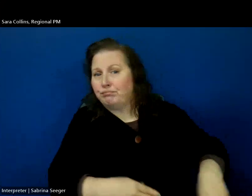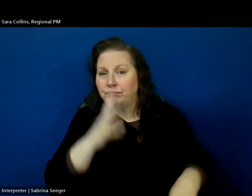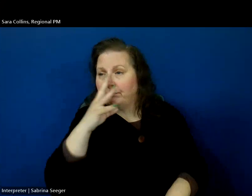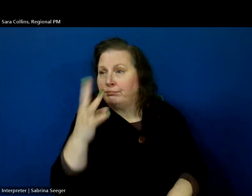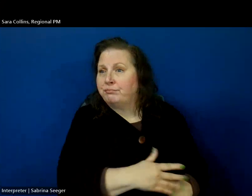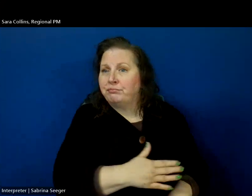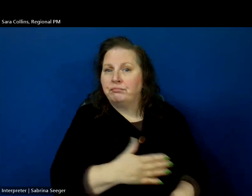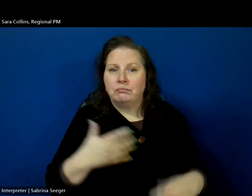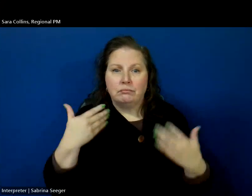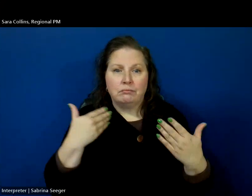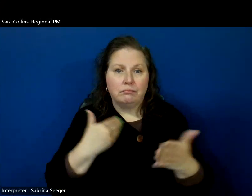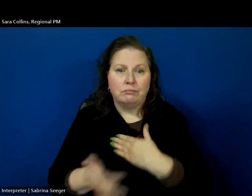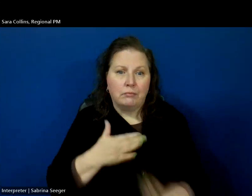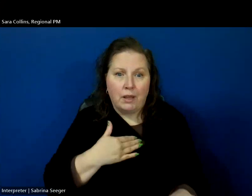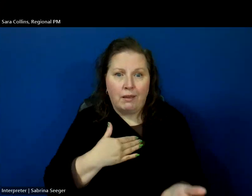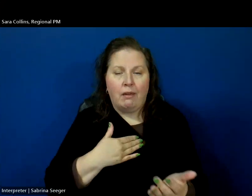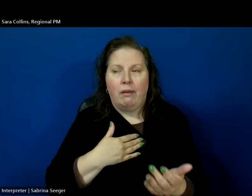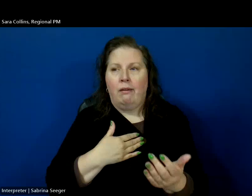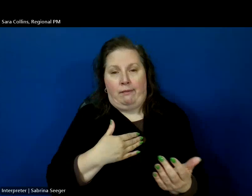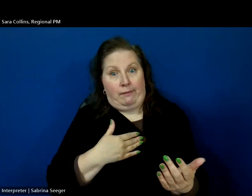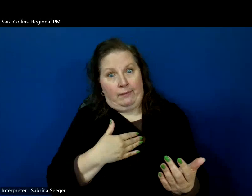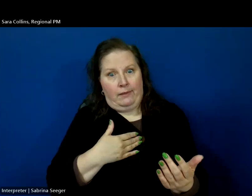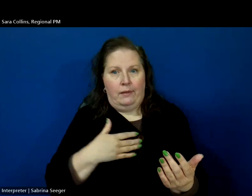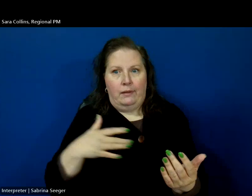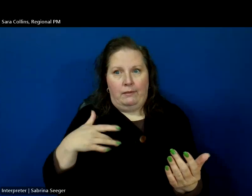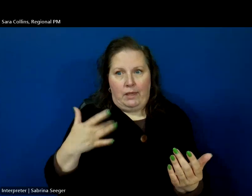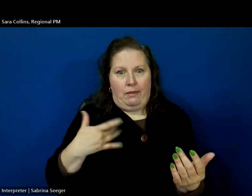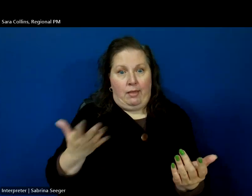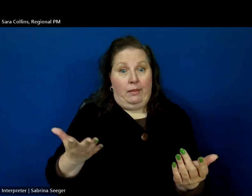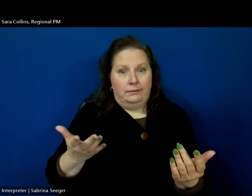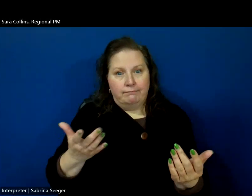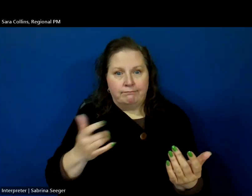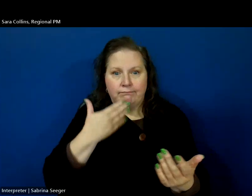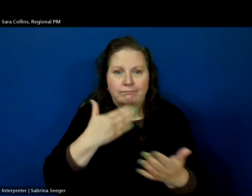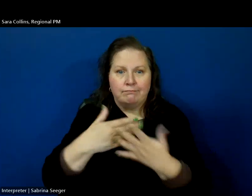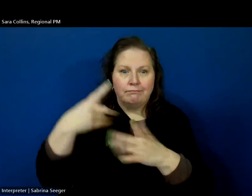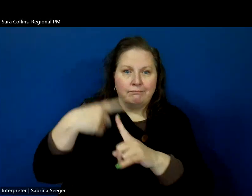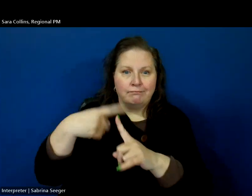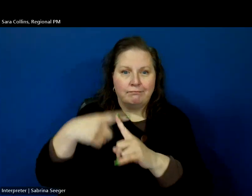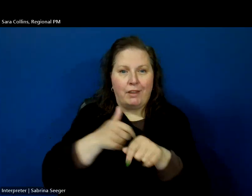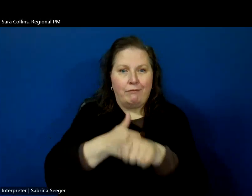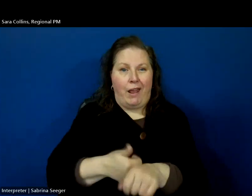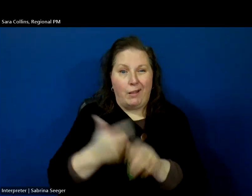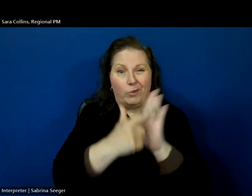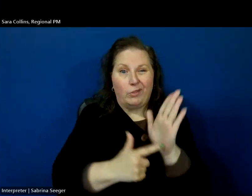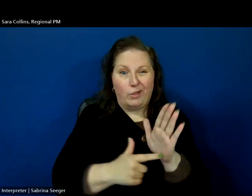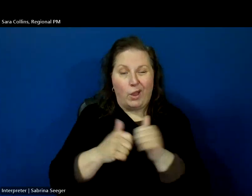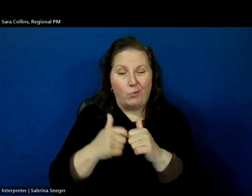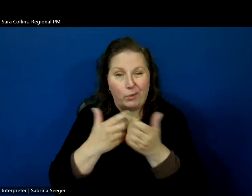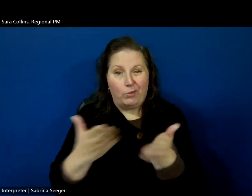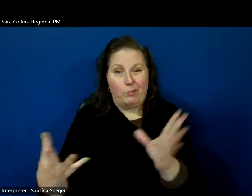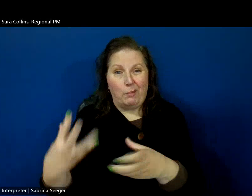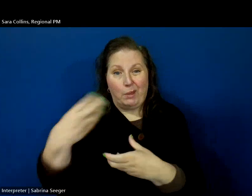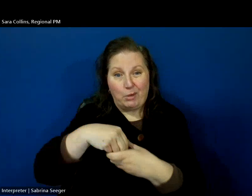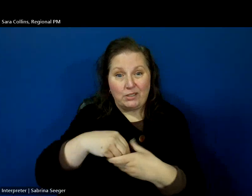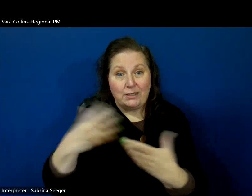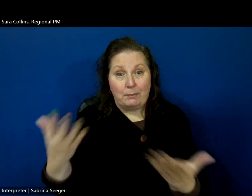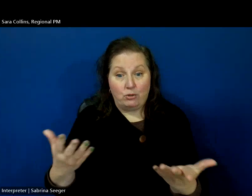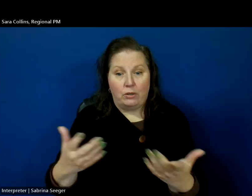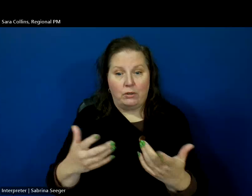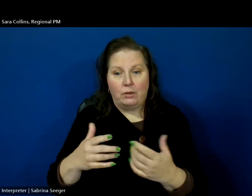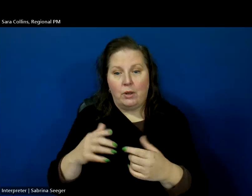ignored, that doesn't bode well for you adhering to statute with your public participation. So the